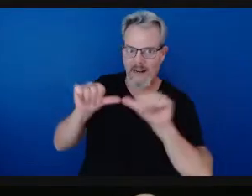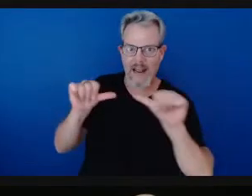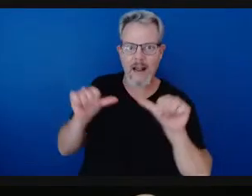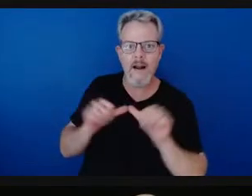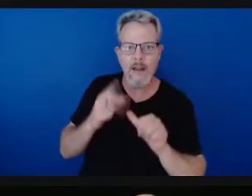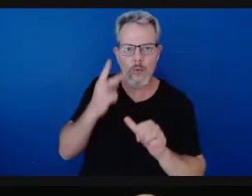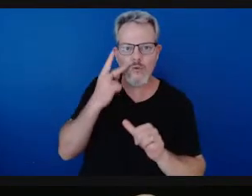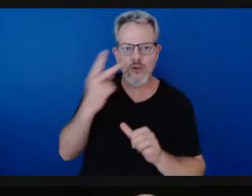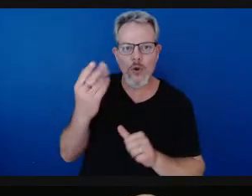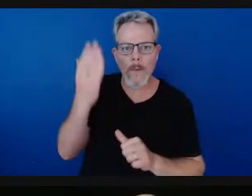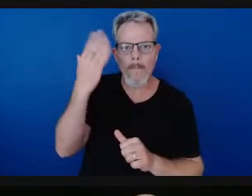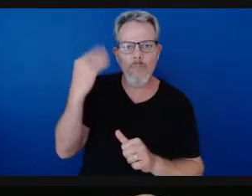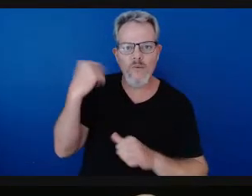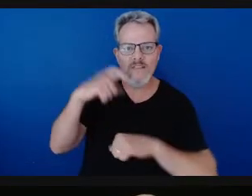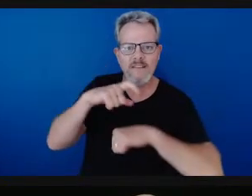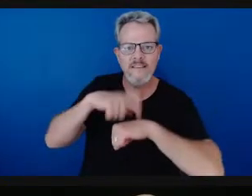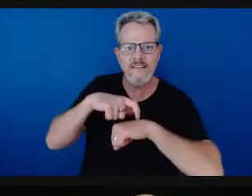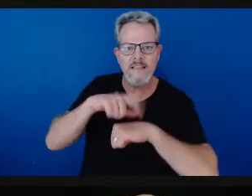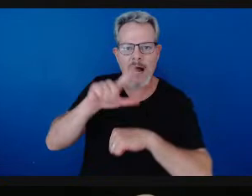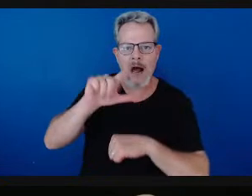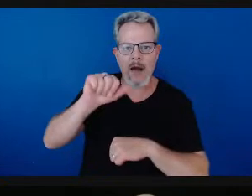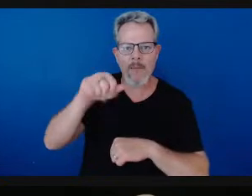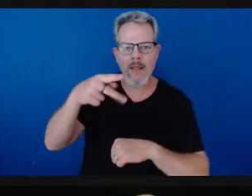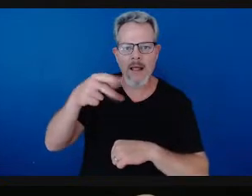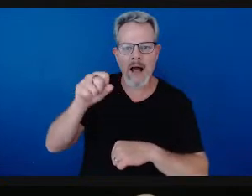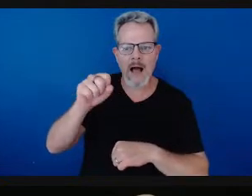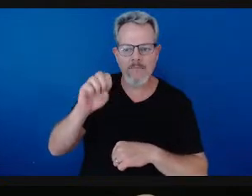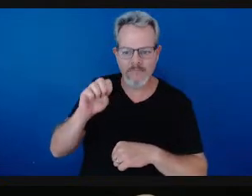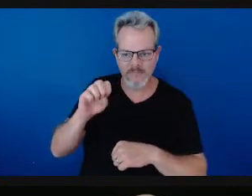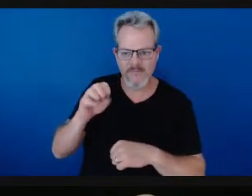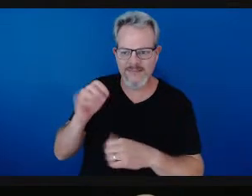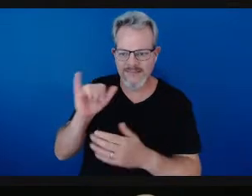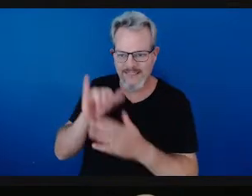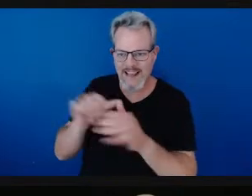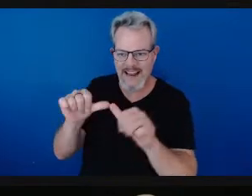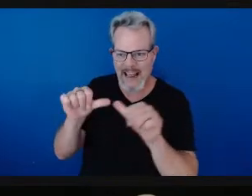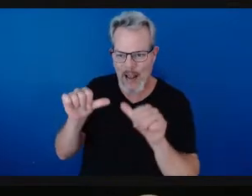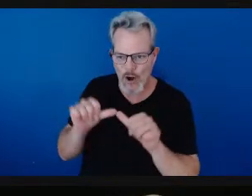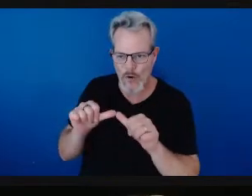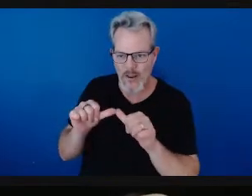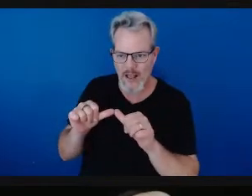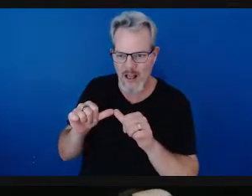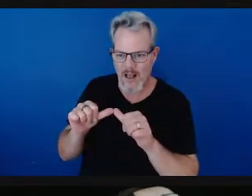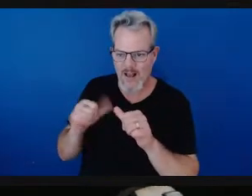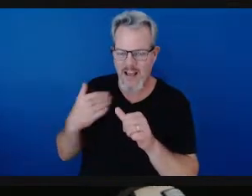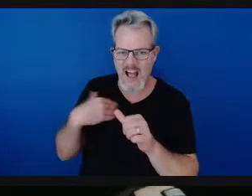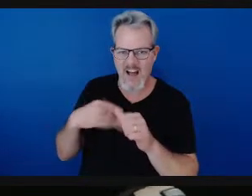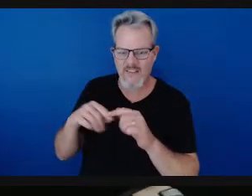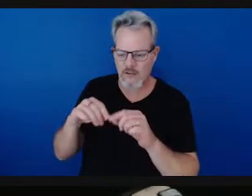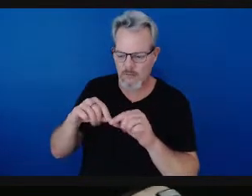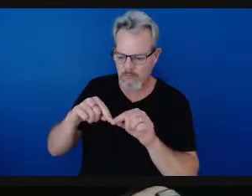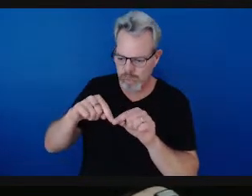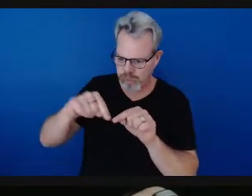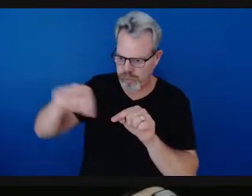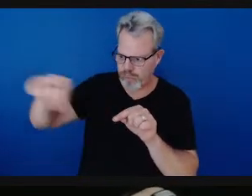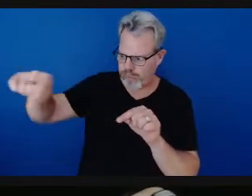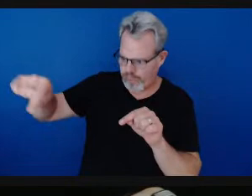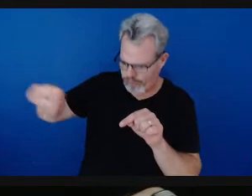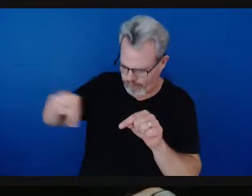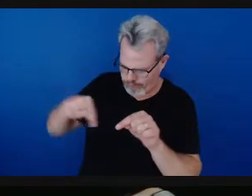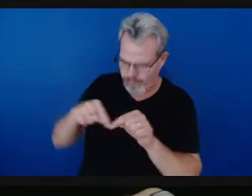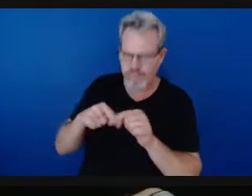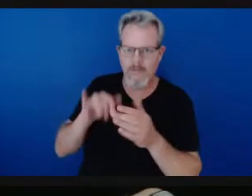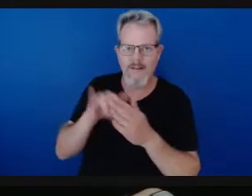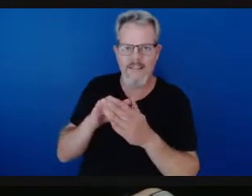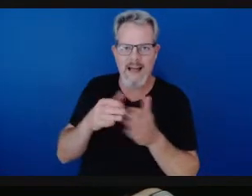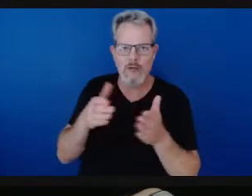the Kilauea camera. This is where it's coming over that edge of the lip. And you see there's a little bit of a falls and a new little delta forming at the bottom of